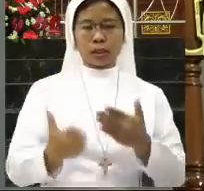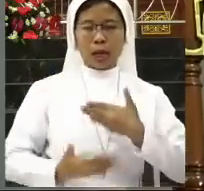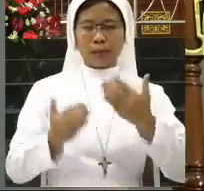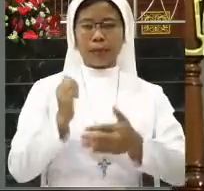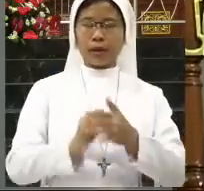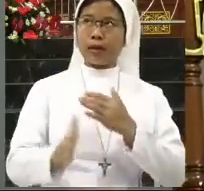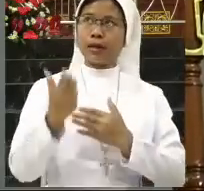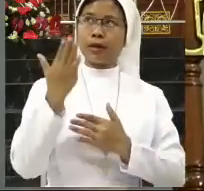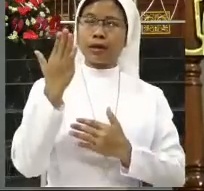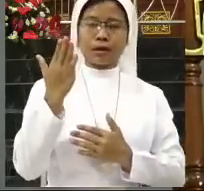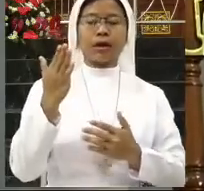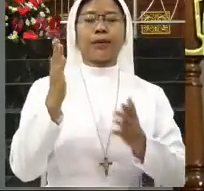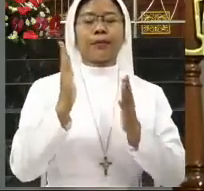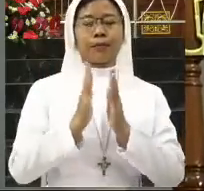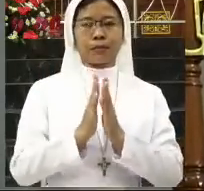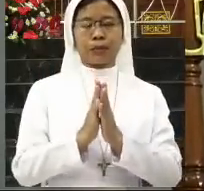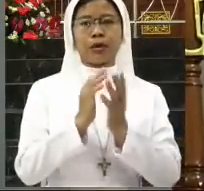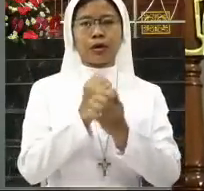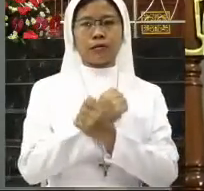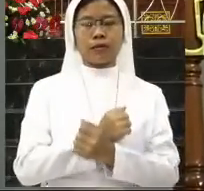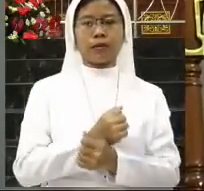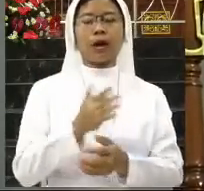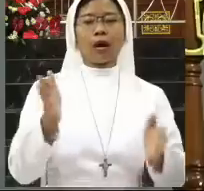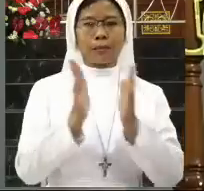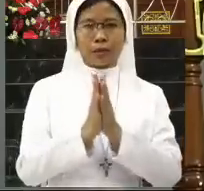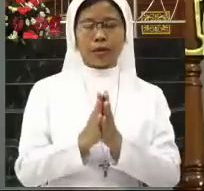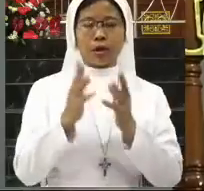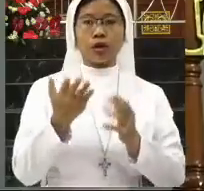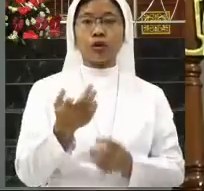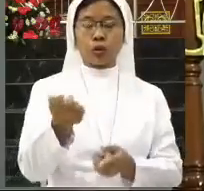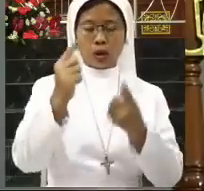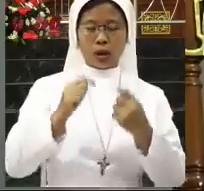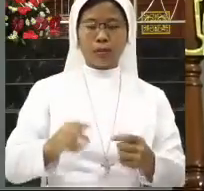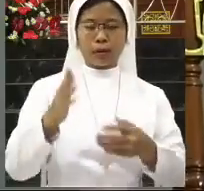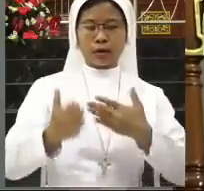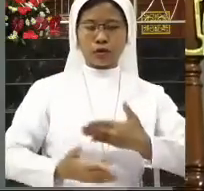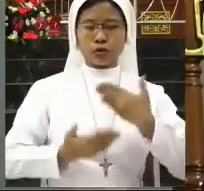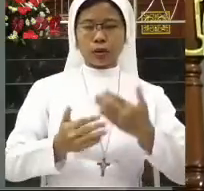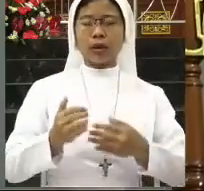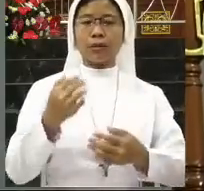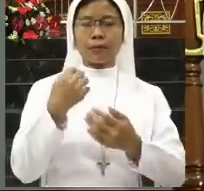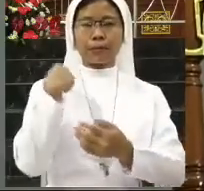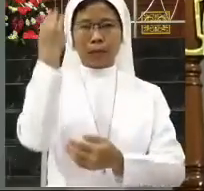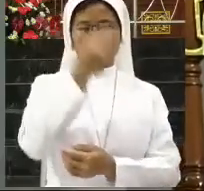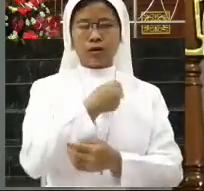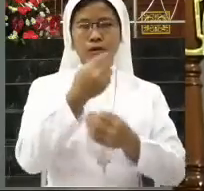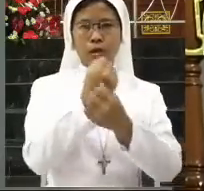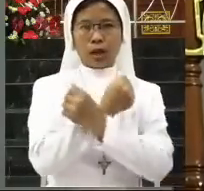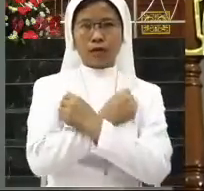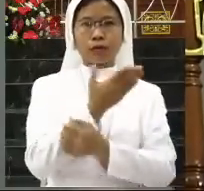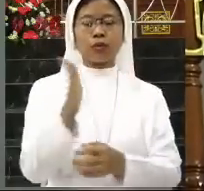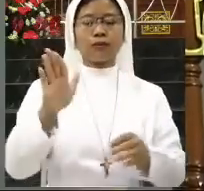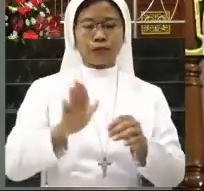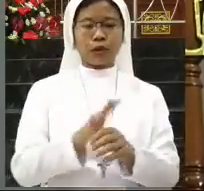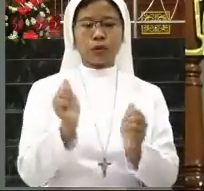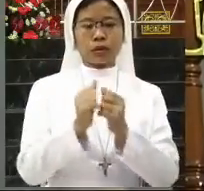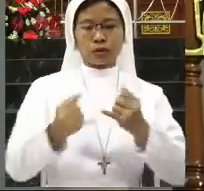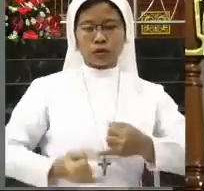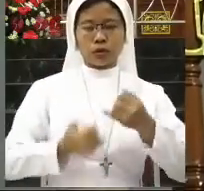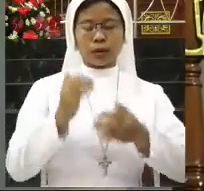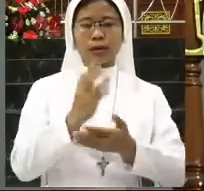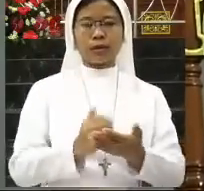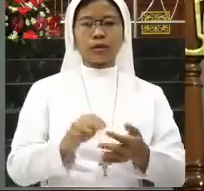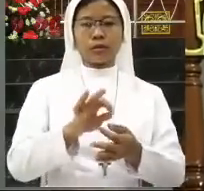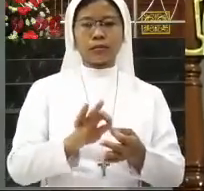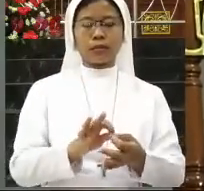loving care. Amen. You have come to rejoice in Mary's love. May you be filled with the joy of the Spirit